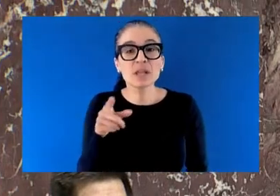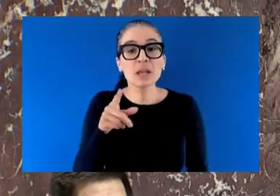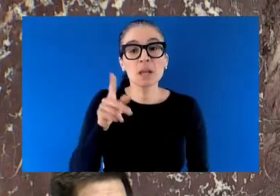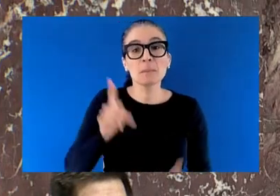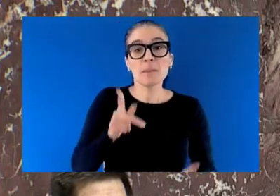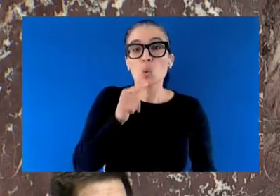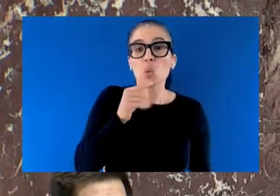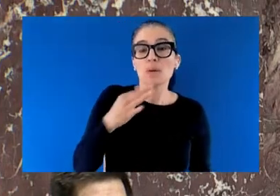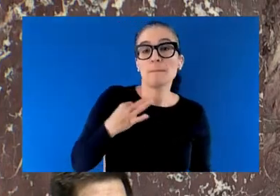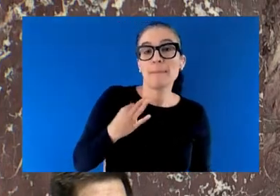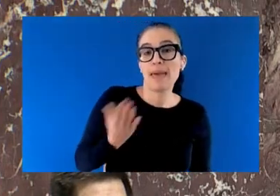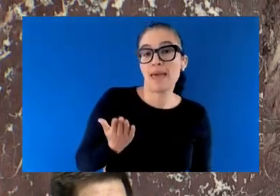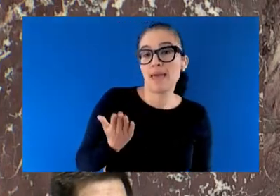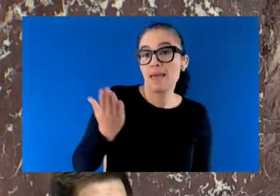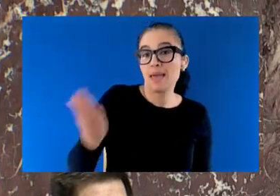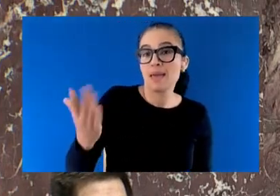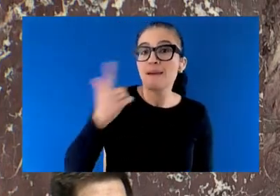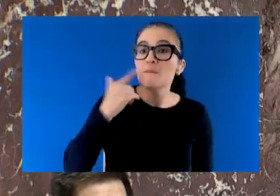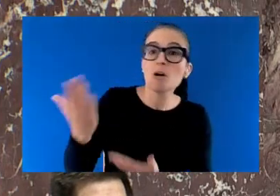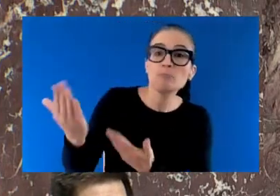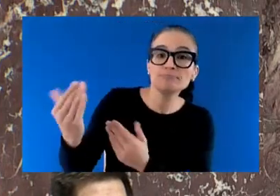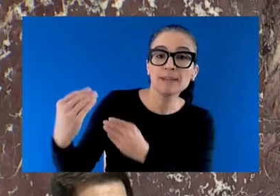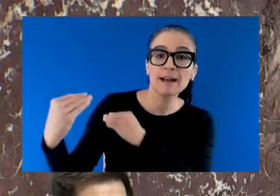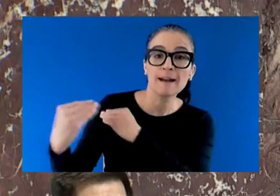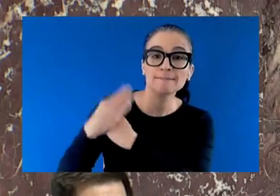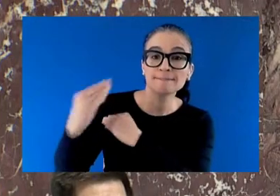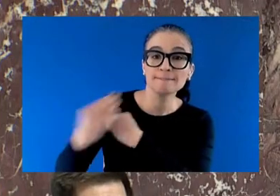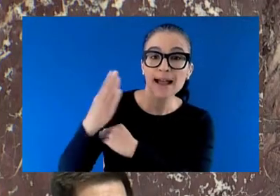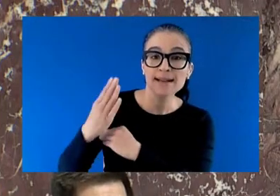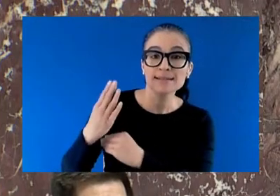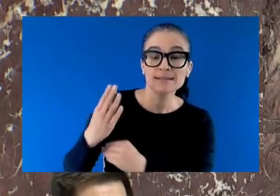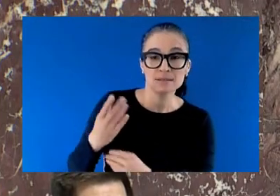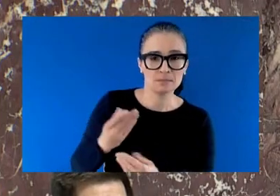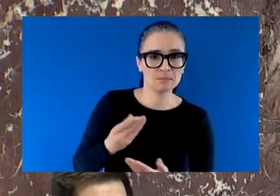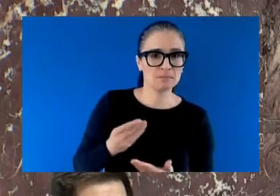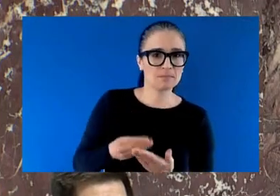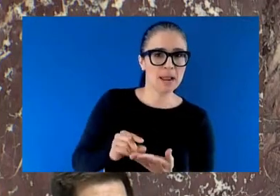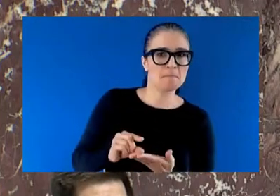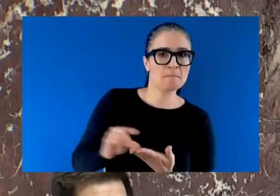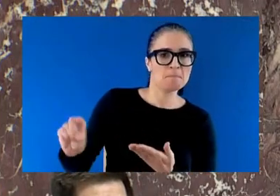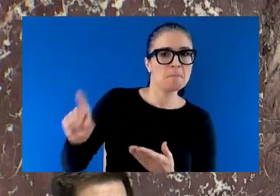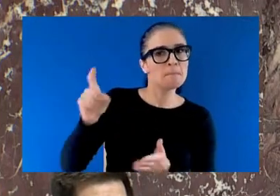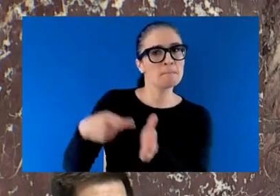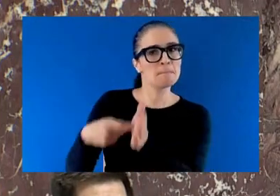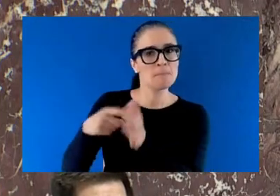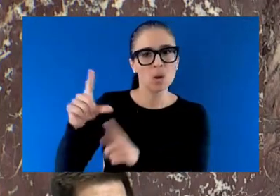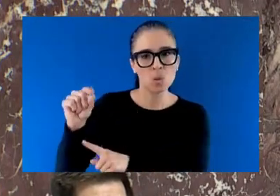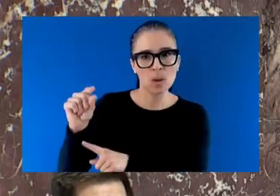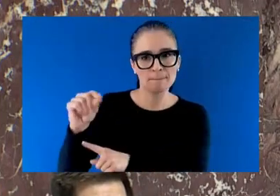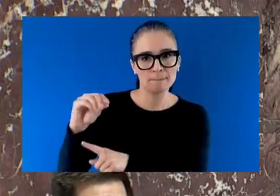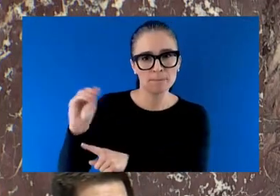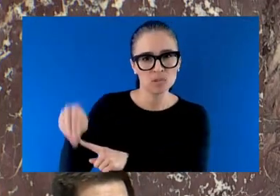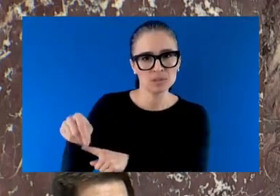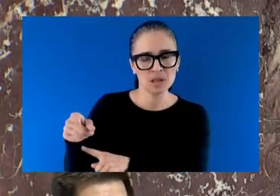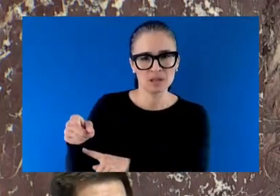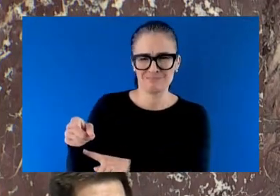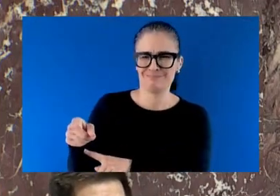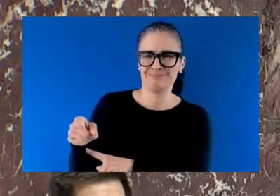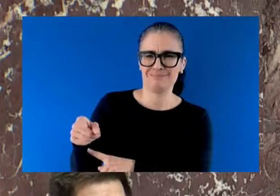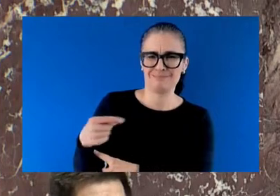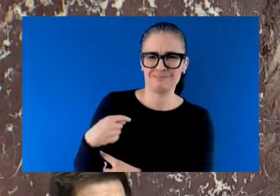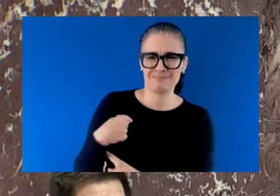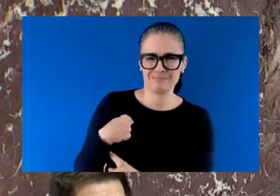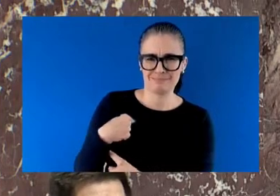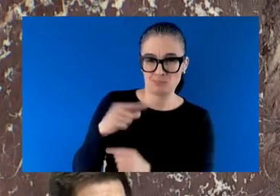actually decide who actually gets the money. Companies that reject the unethical demands are finding that their applications are rejected with